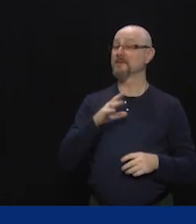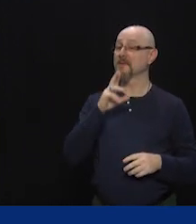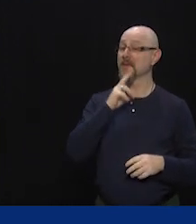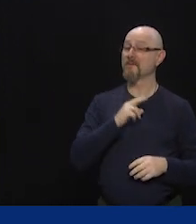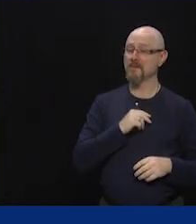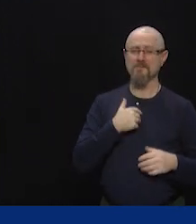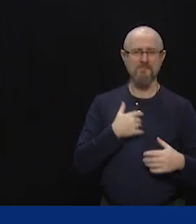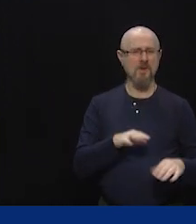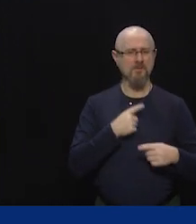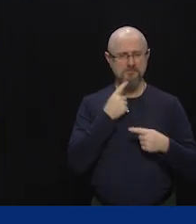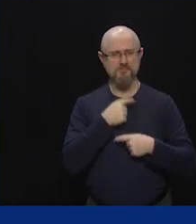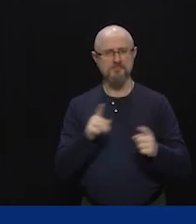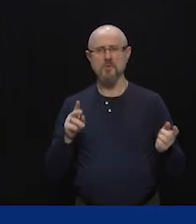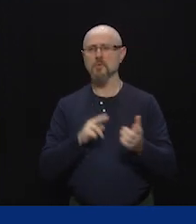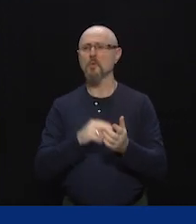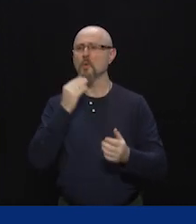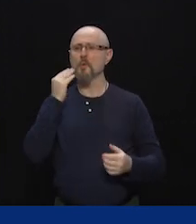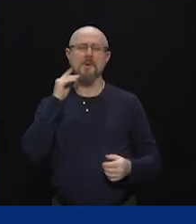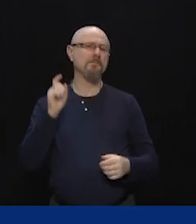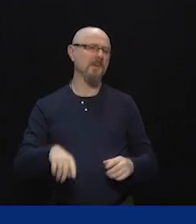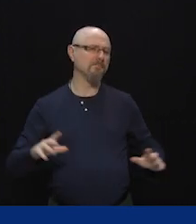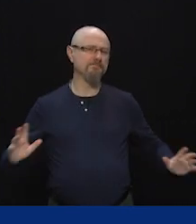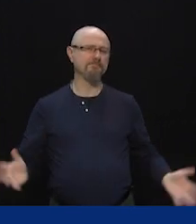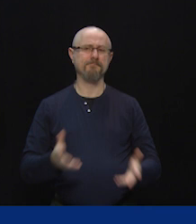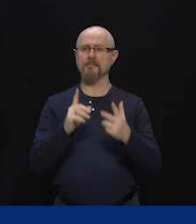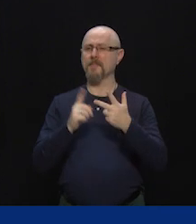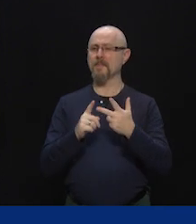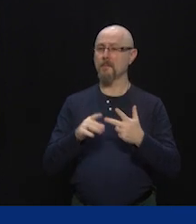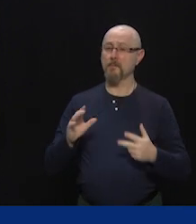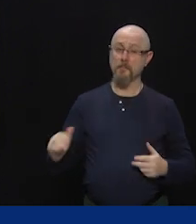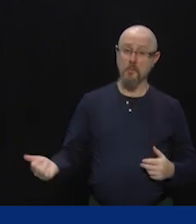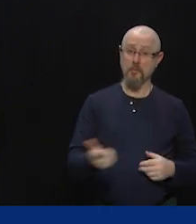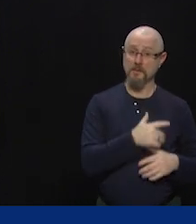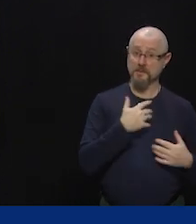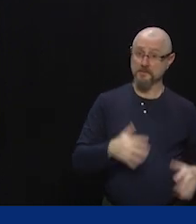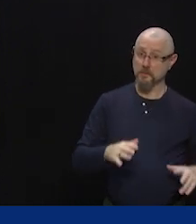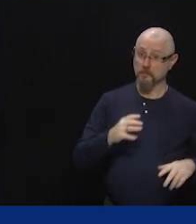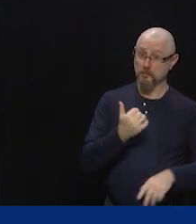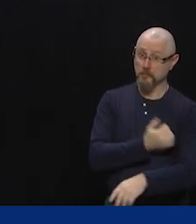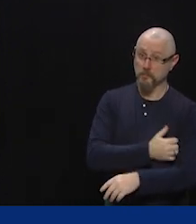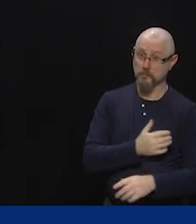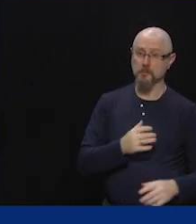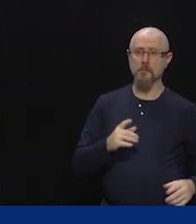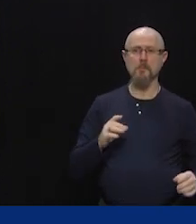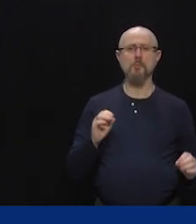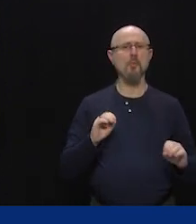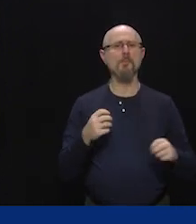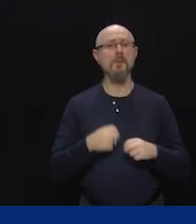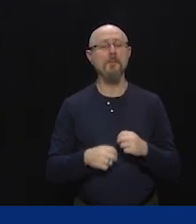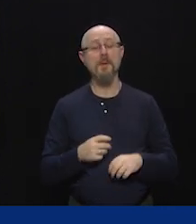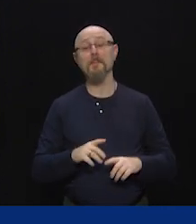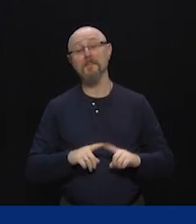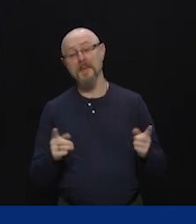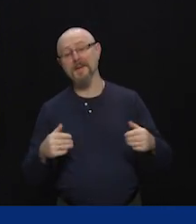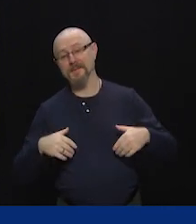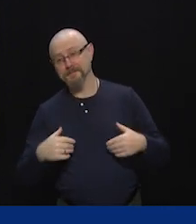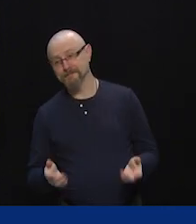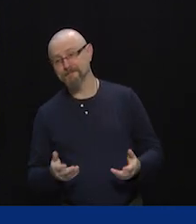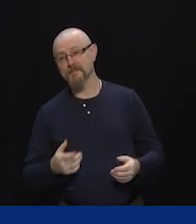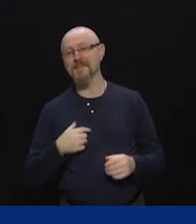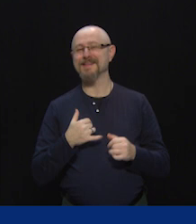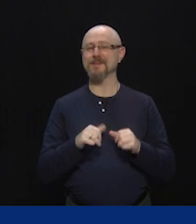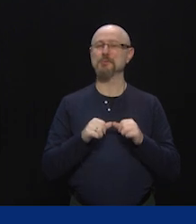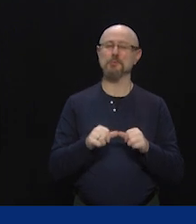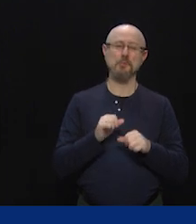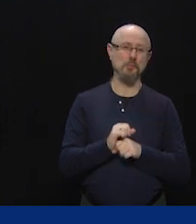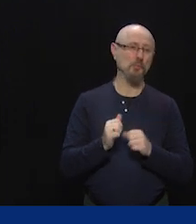if they had been successful, we wouldn't even have a problem right now, but they did their best efforts, and we're continuing to touch base with them, and Jackie Bray,